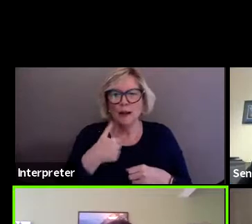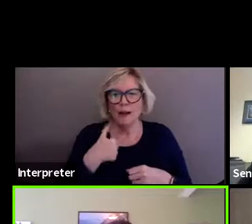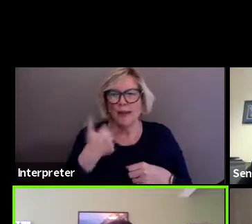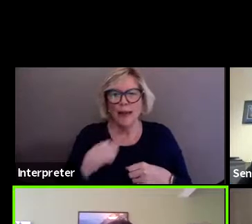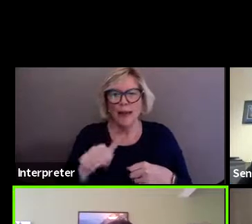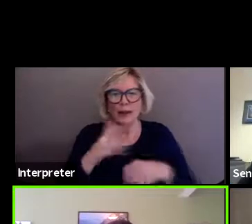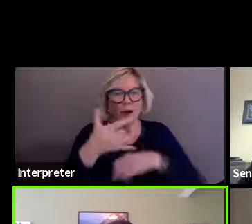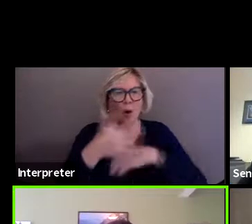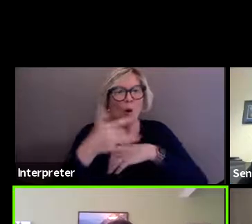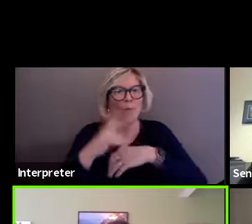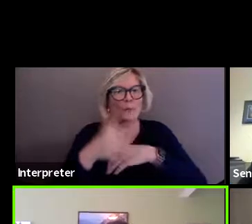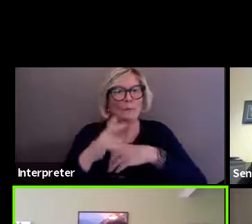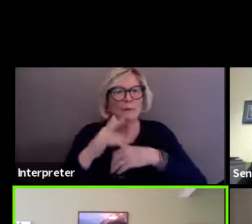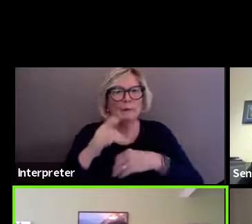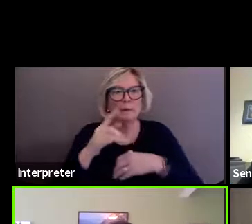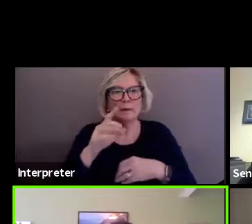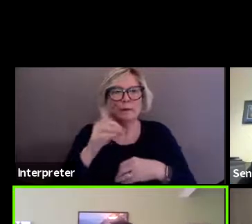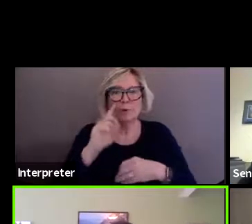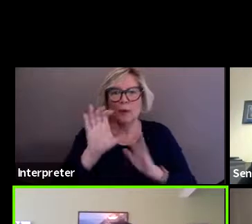Nicolette Young.